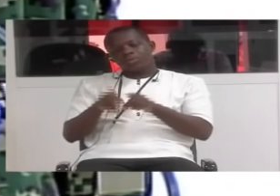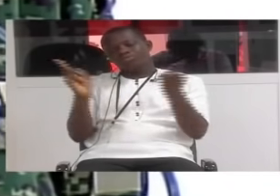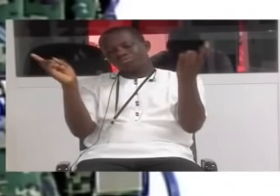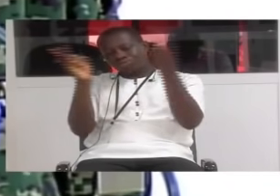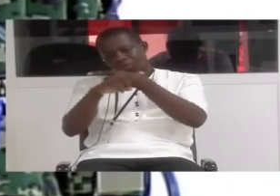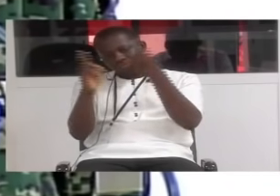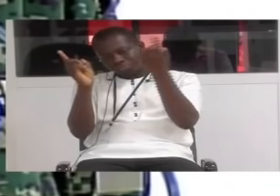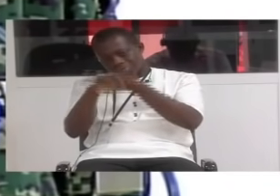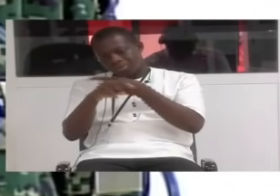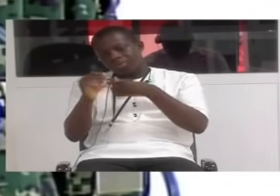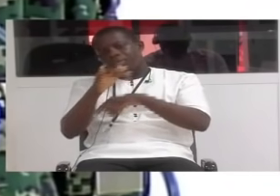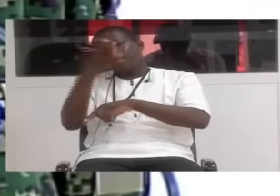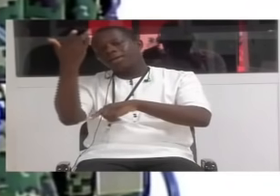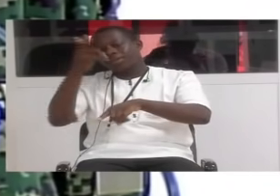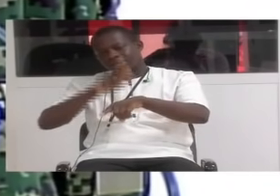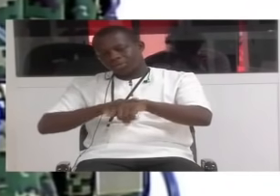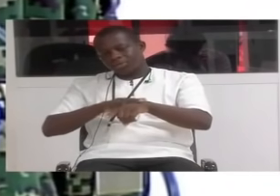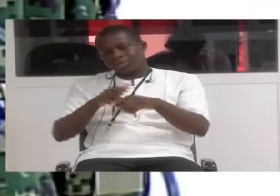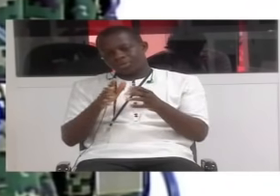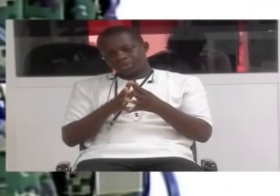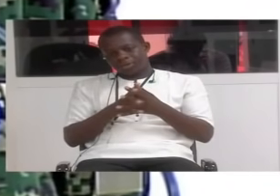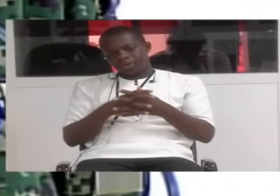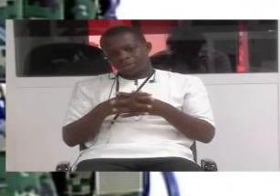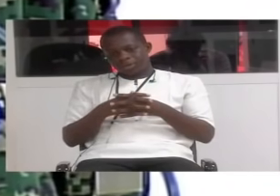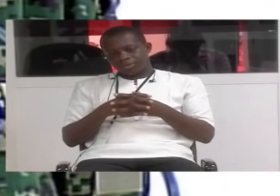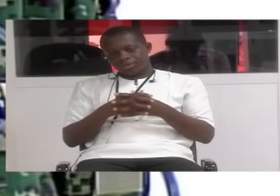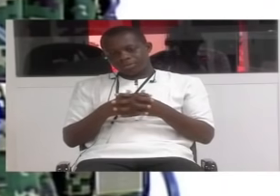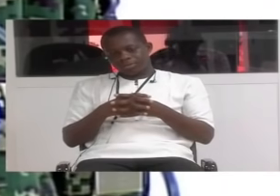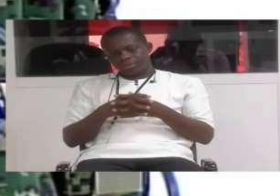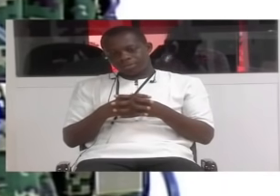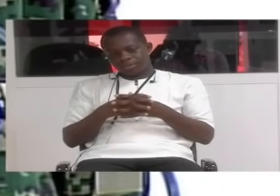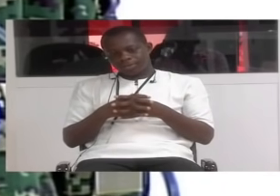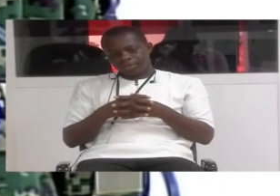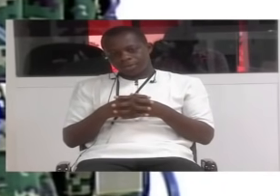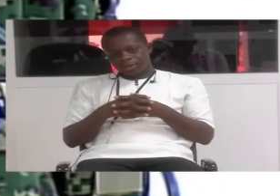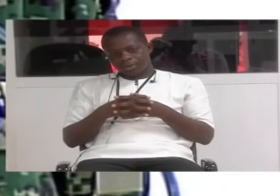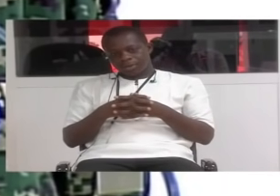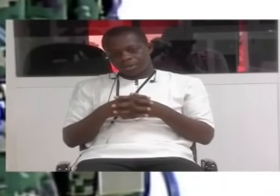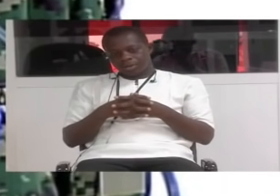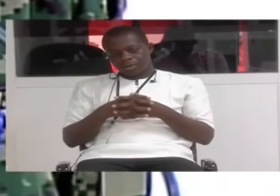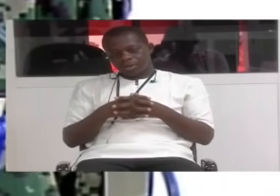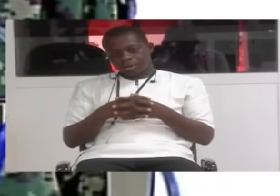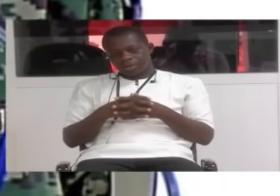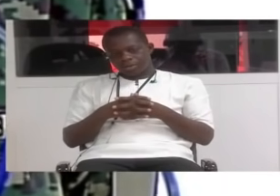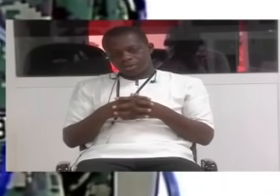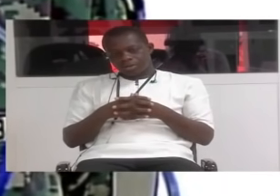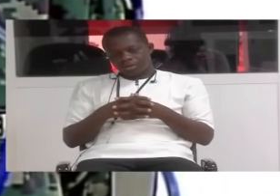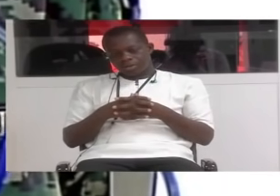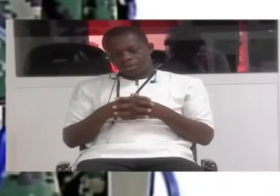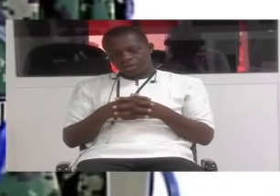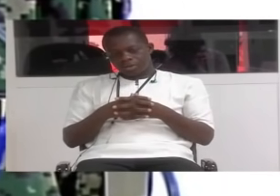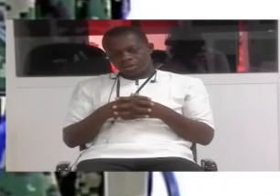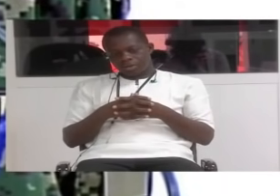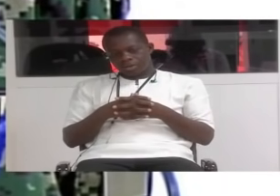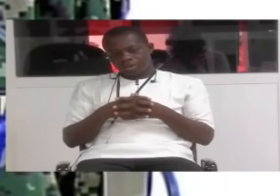jamala. I think we exchange individuals there on several occasions. Tadundela a